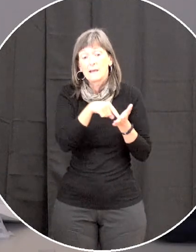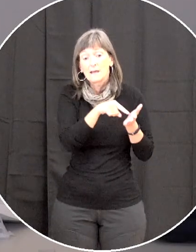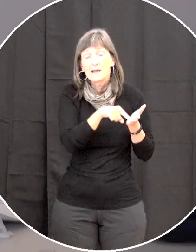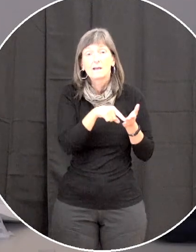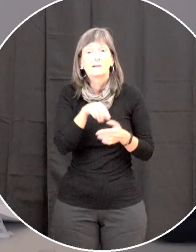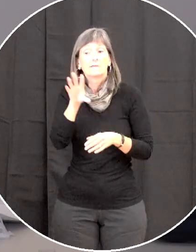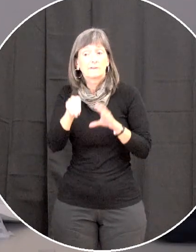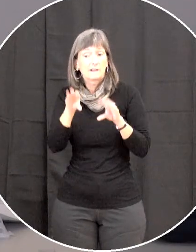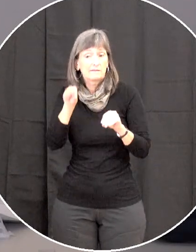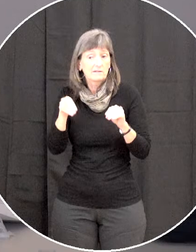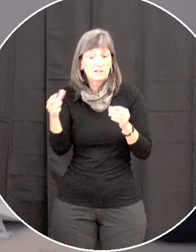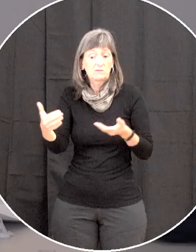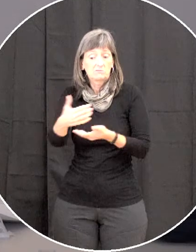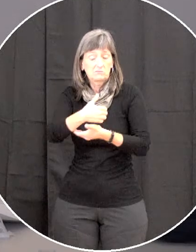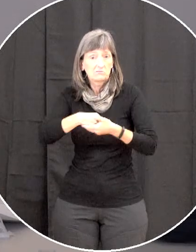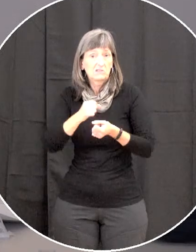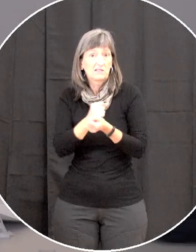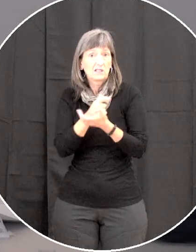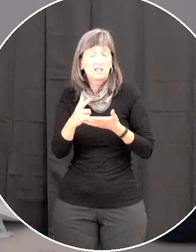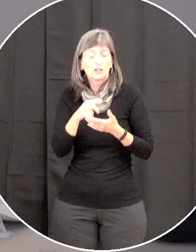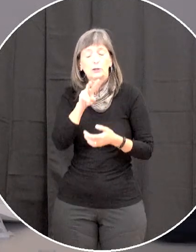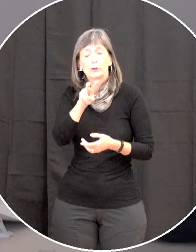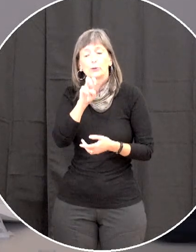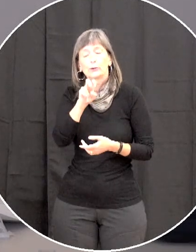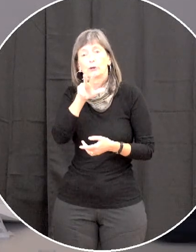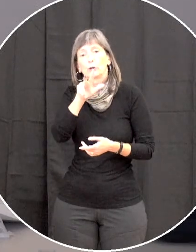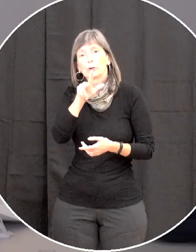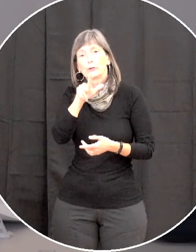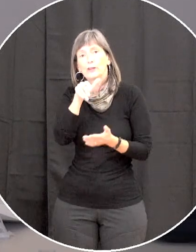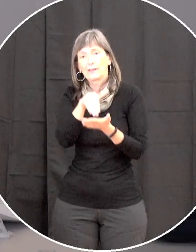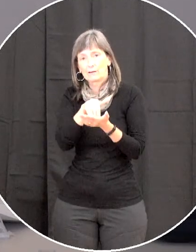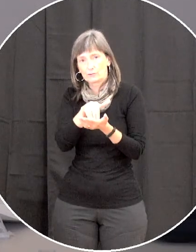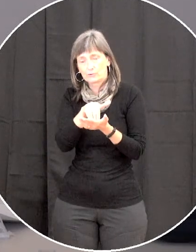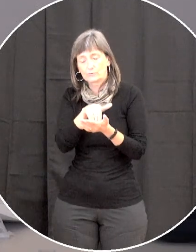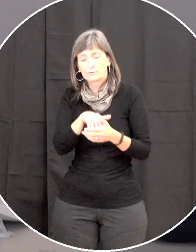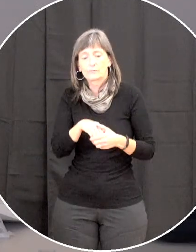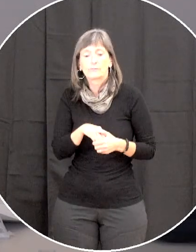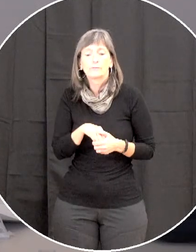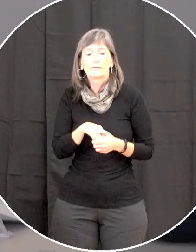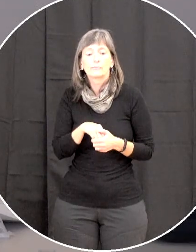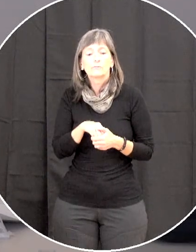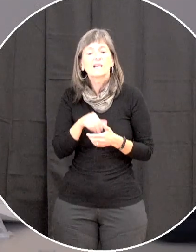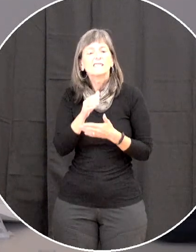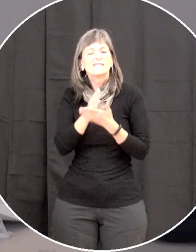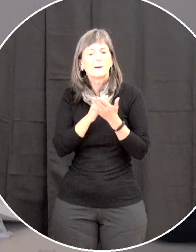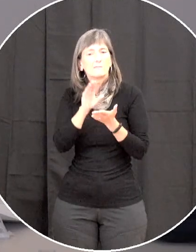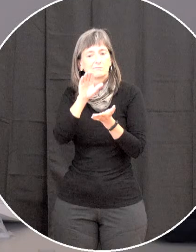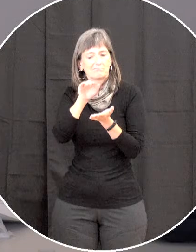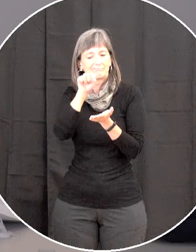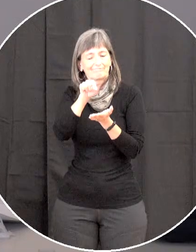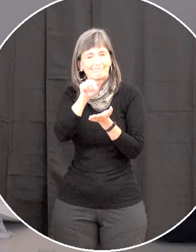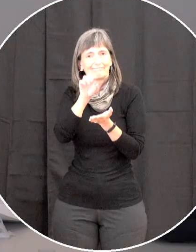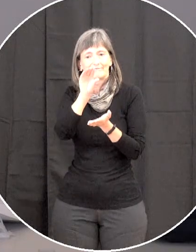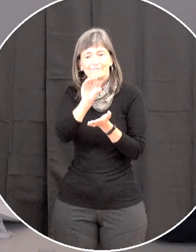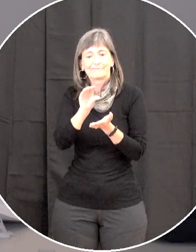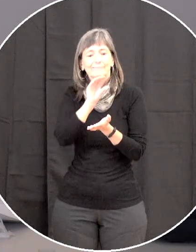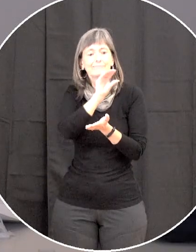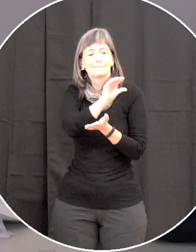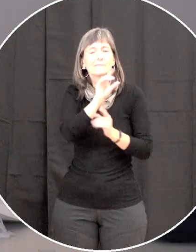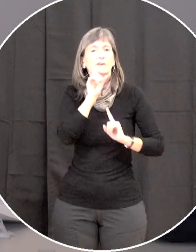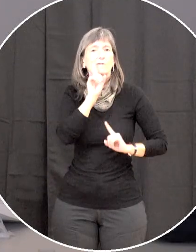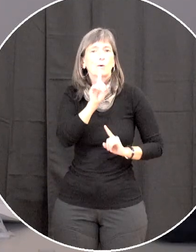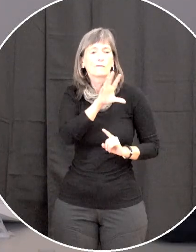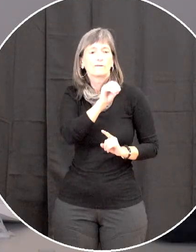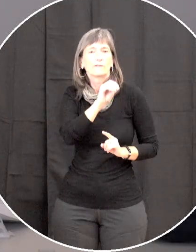were in excess of $223,000, and a portion of that was used for the